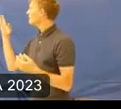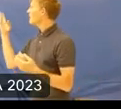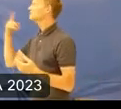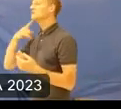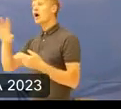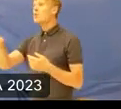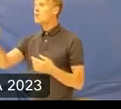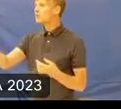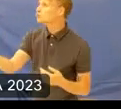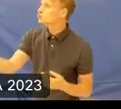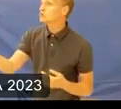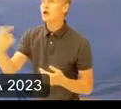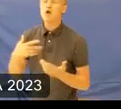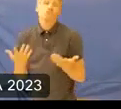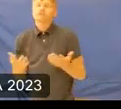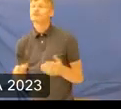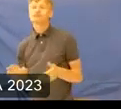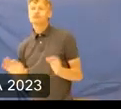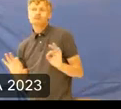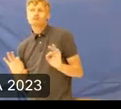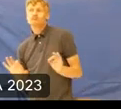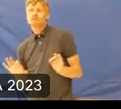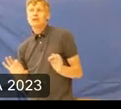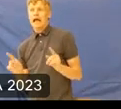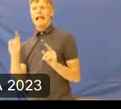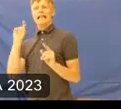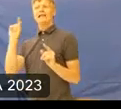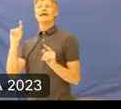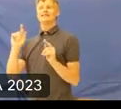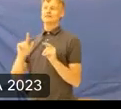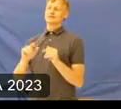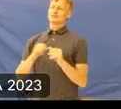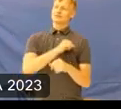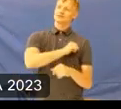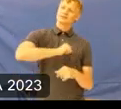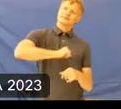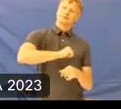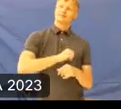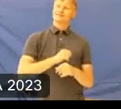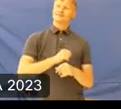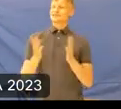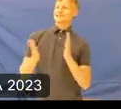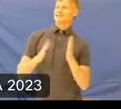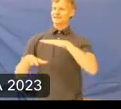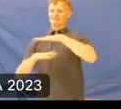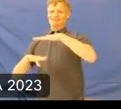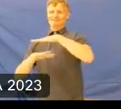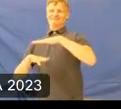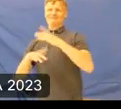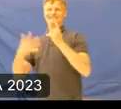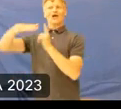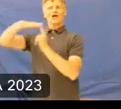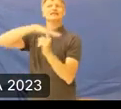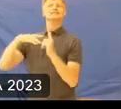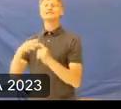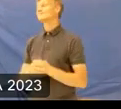You wait to see, is it an invitation or a request to help move something or